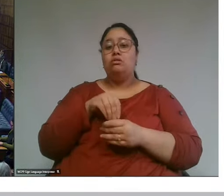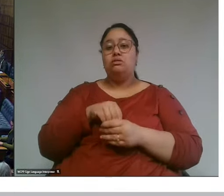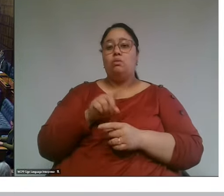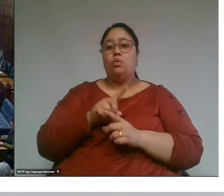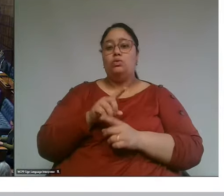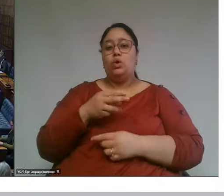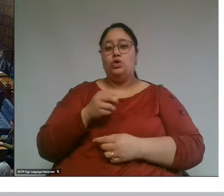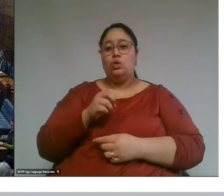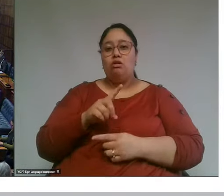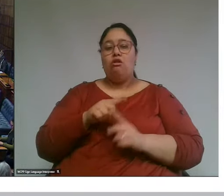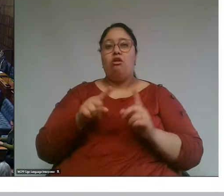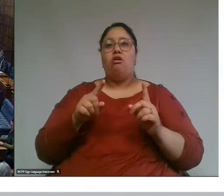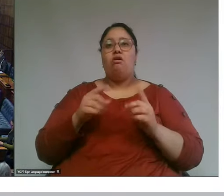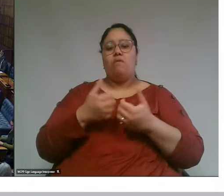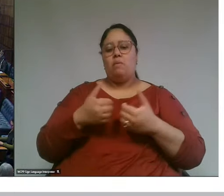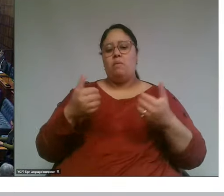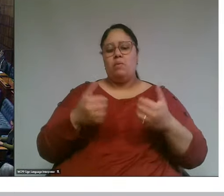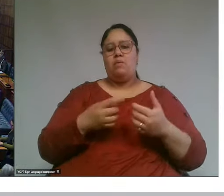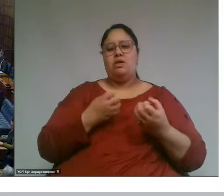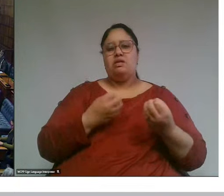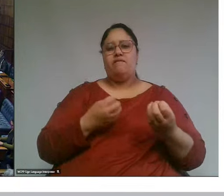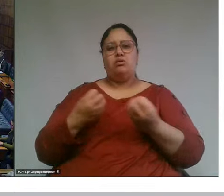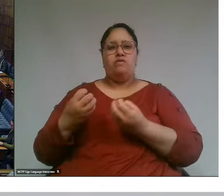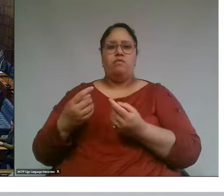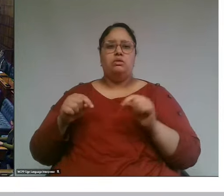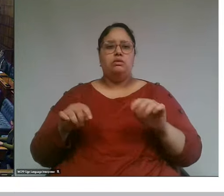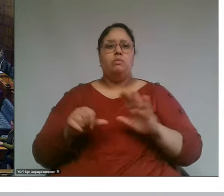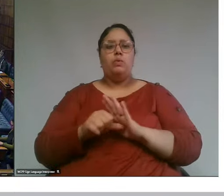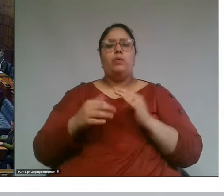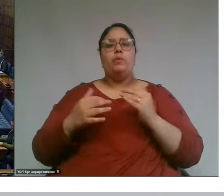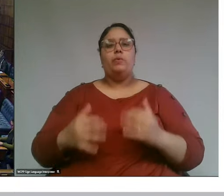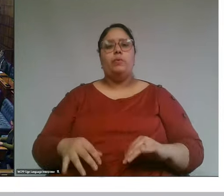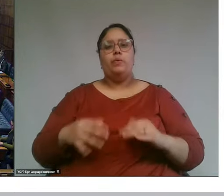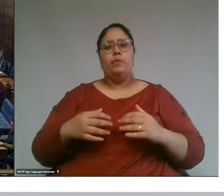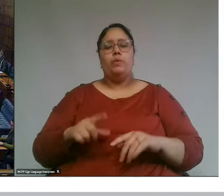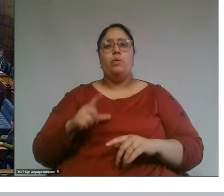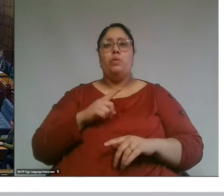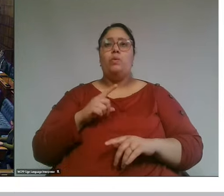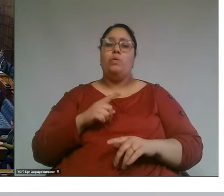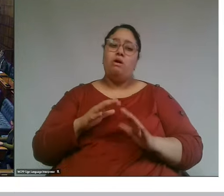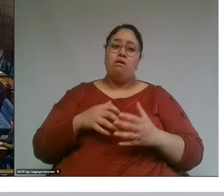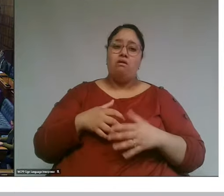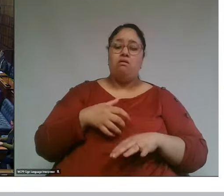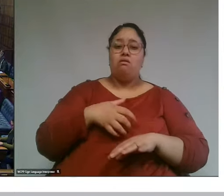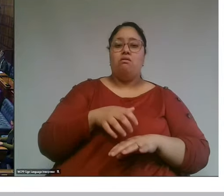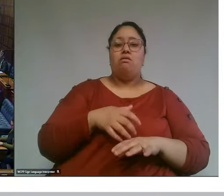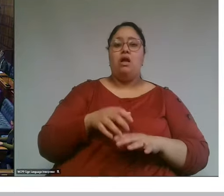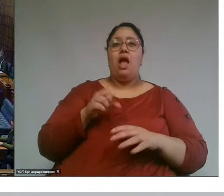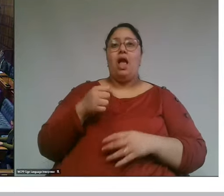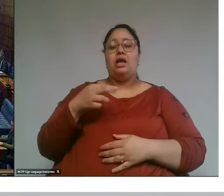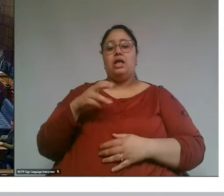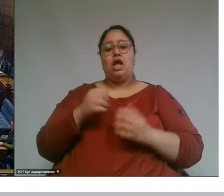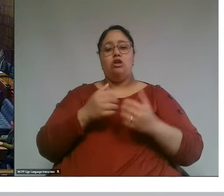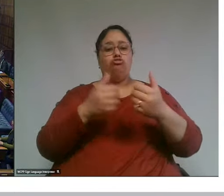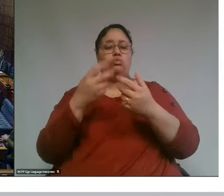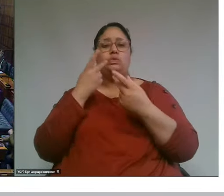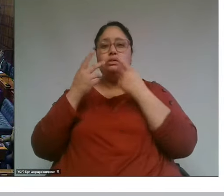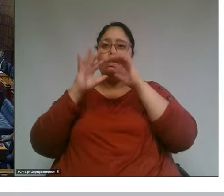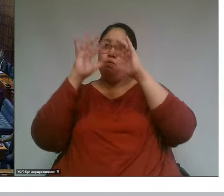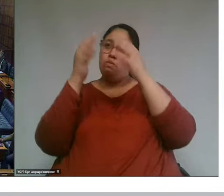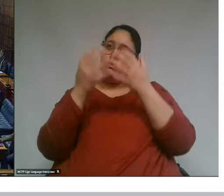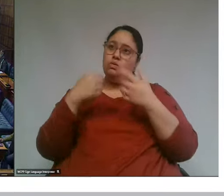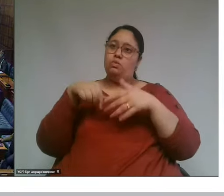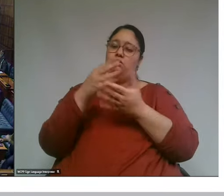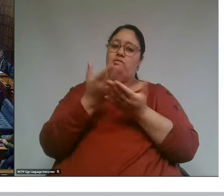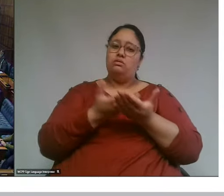H of disaggregating data has became very important was aggregation one of the things that we've seen in the world we talk